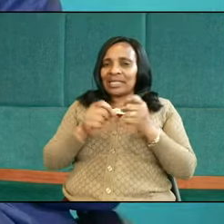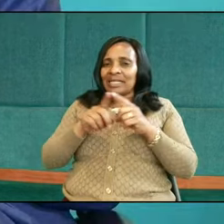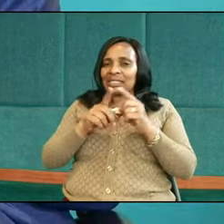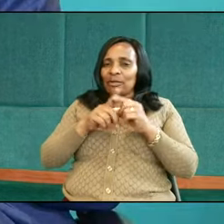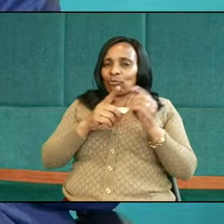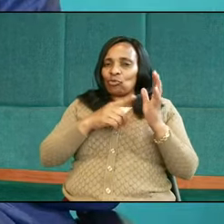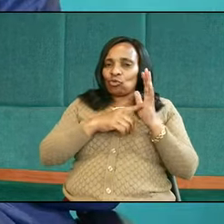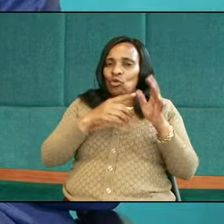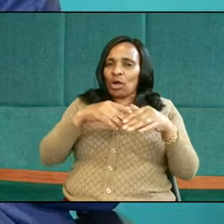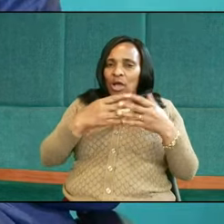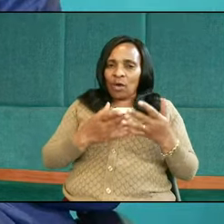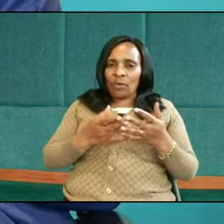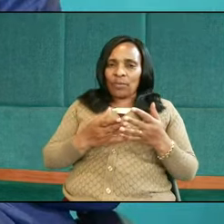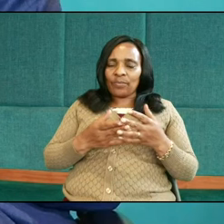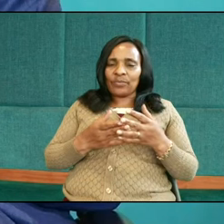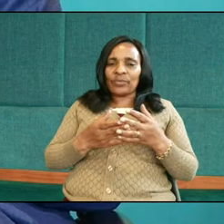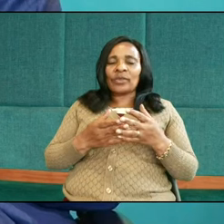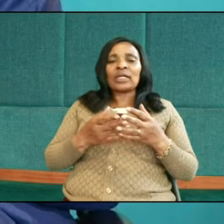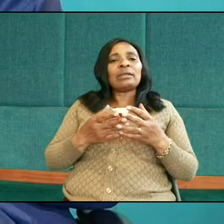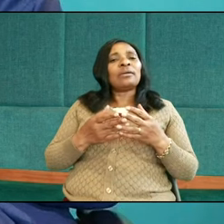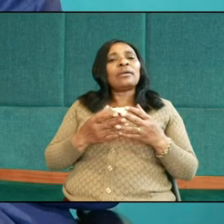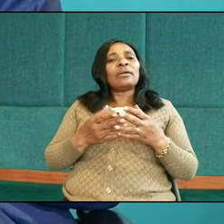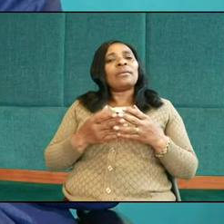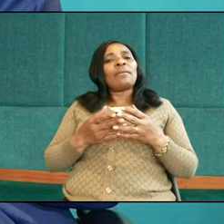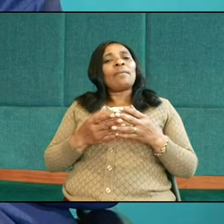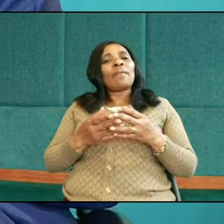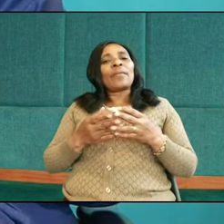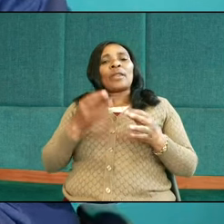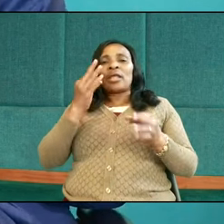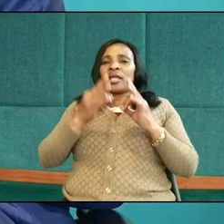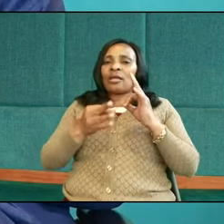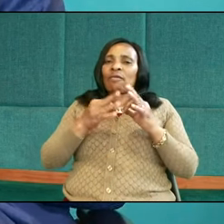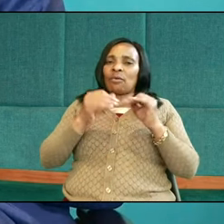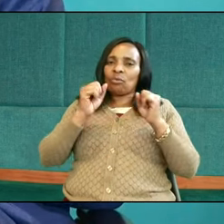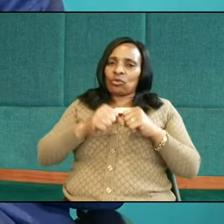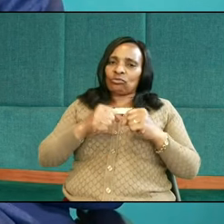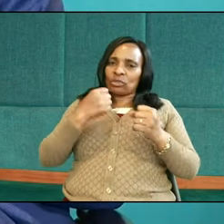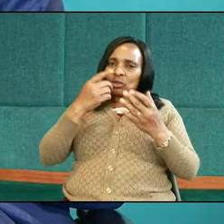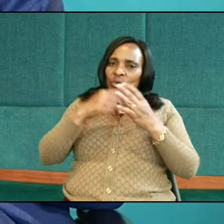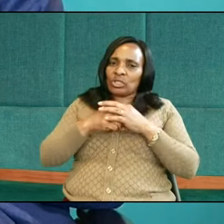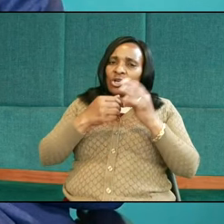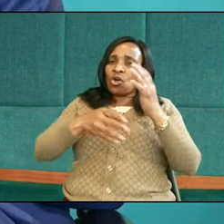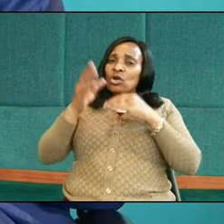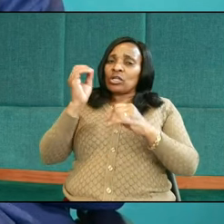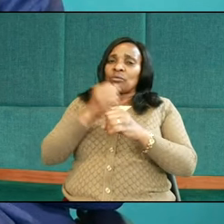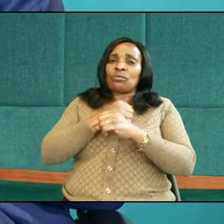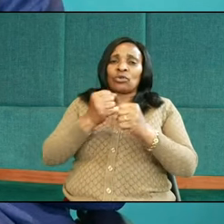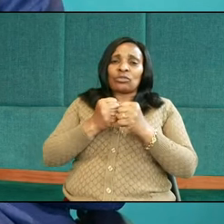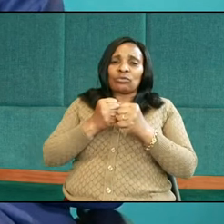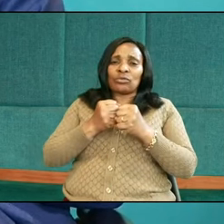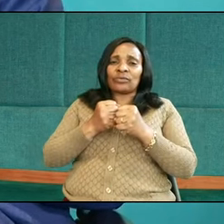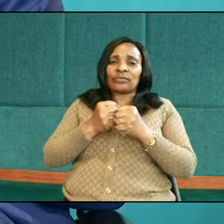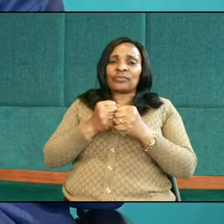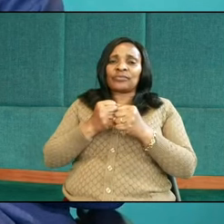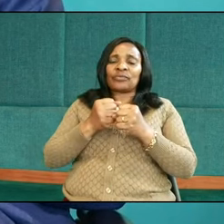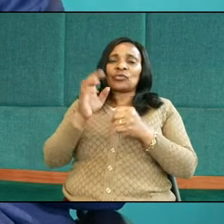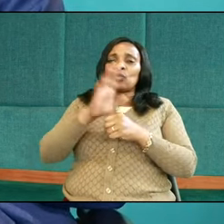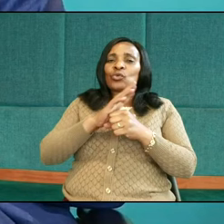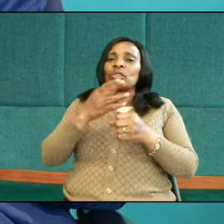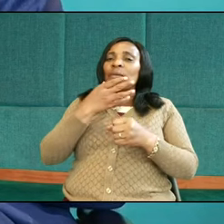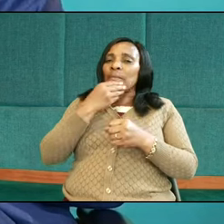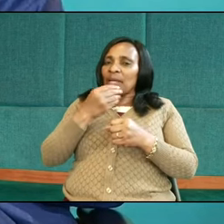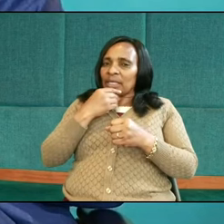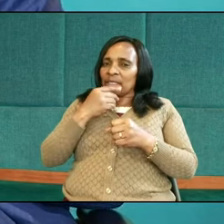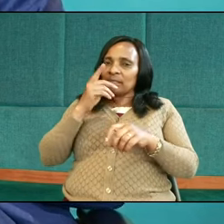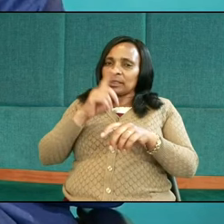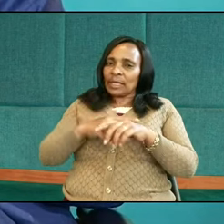highlight it, you know, it said, if we can all just stand there, it says, God cannot use men who, in time of